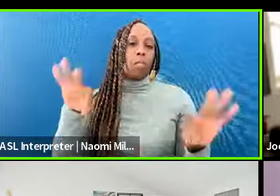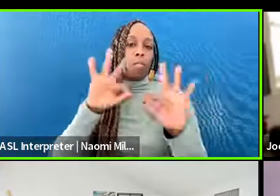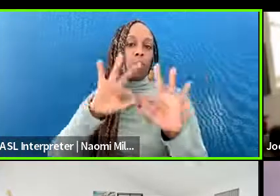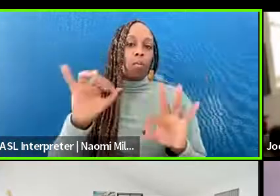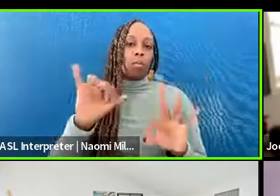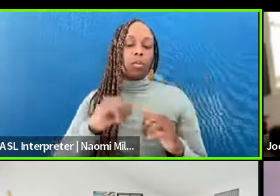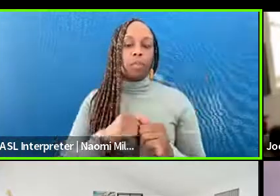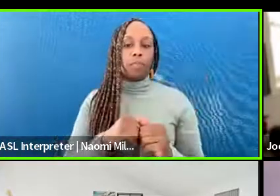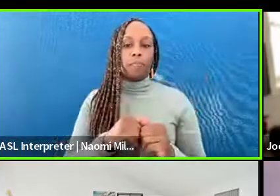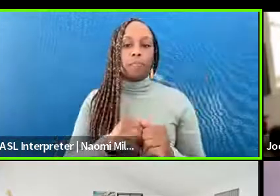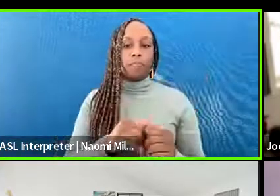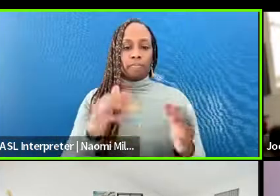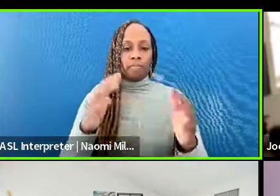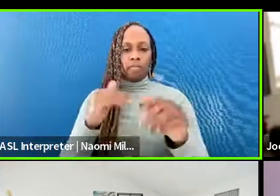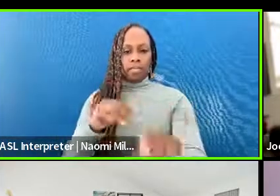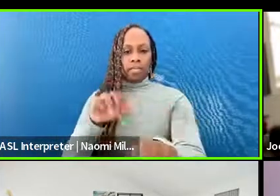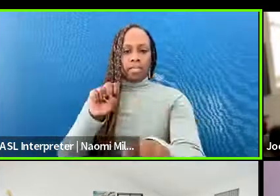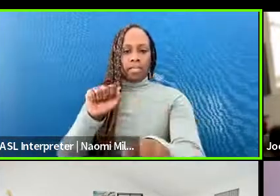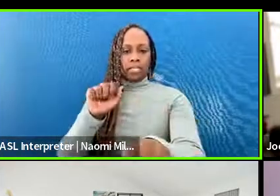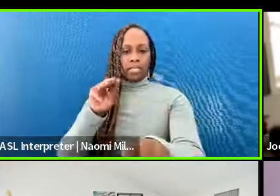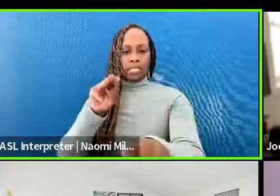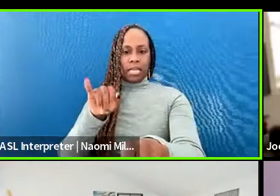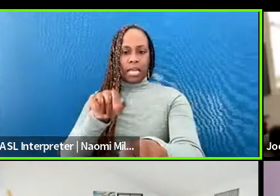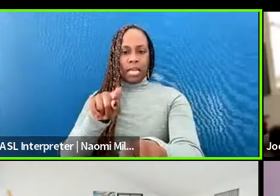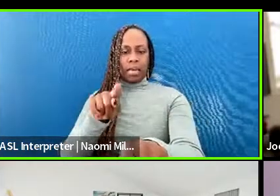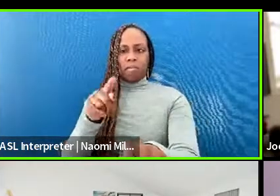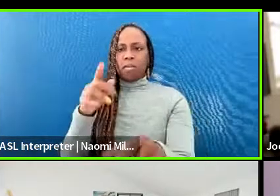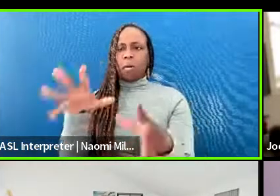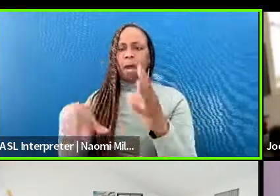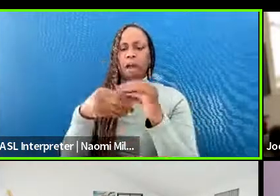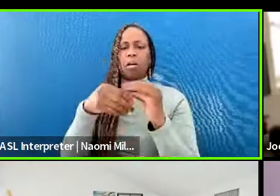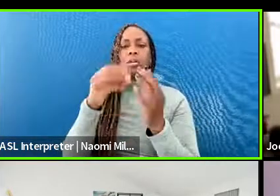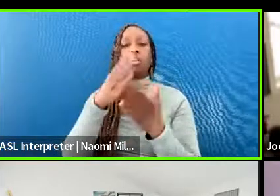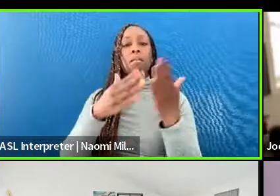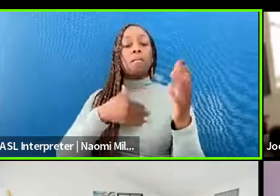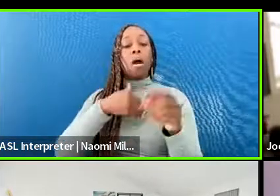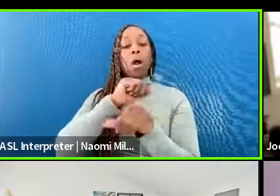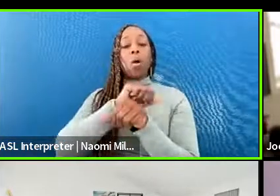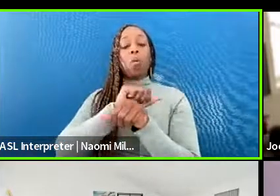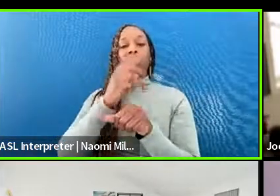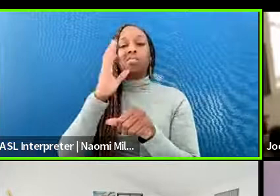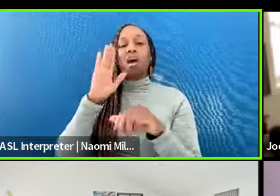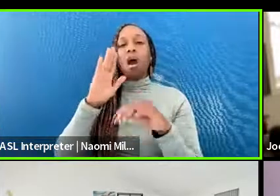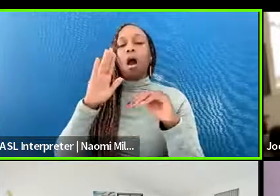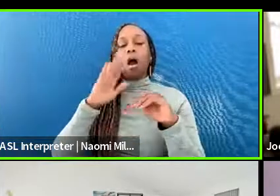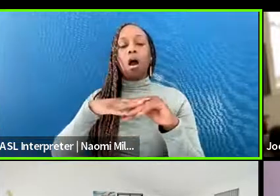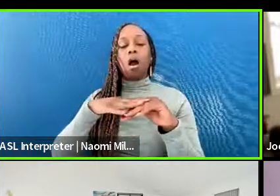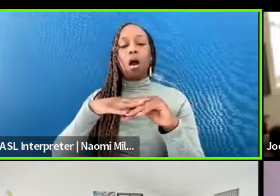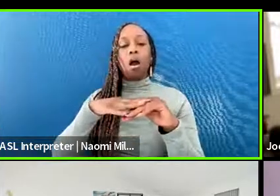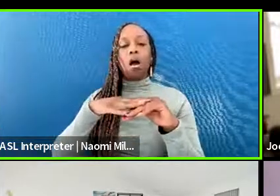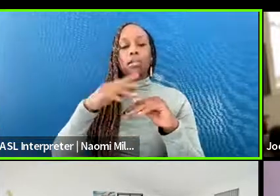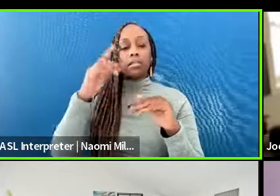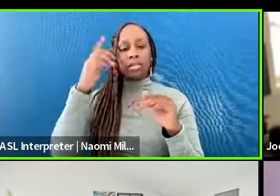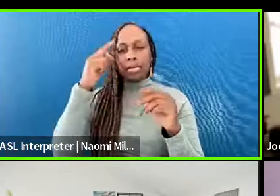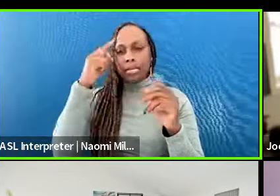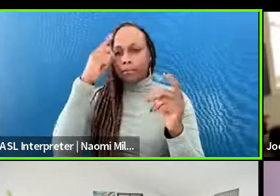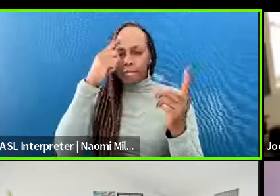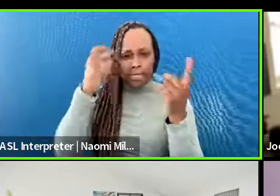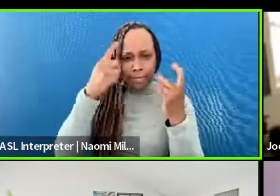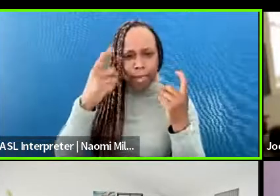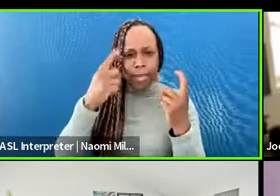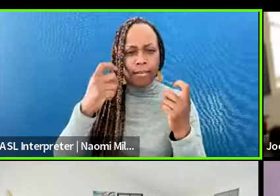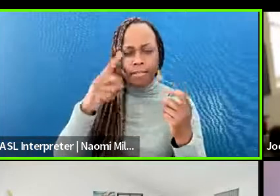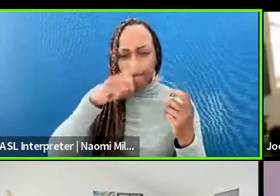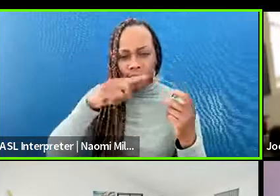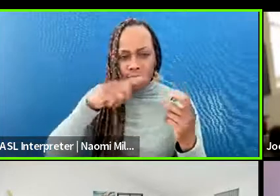This is Sami. I just want to, some of my work is on speculative fiction. And I think that a